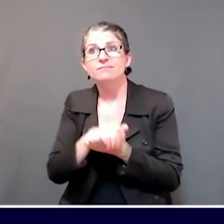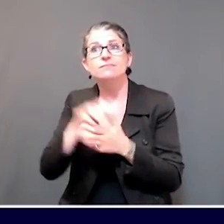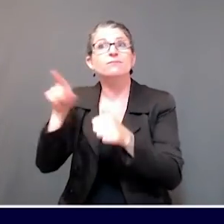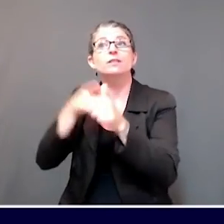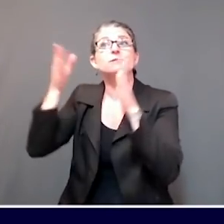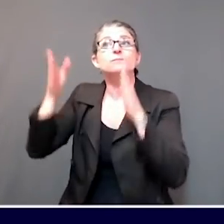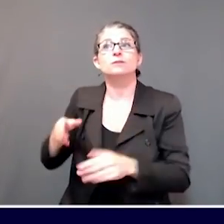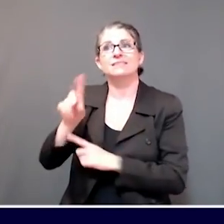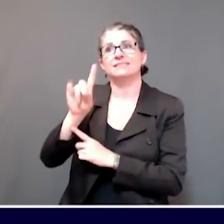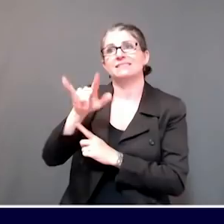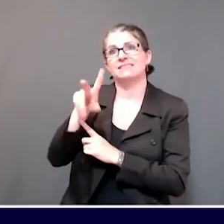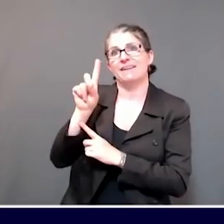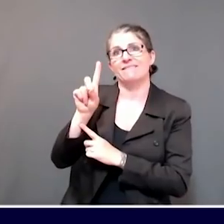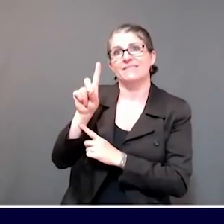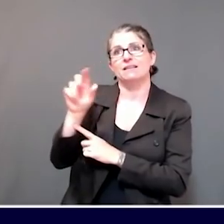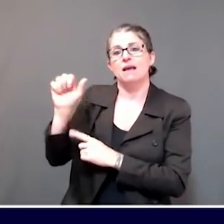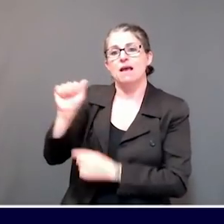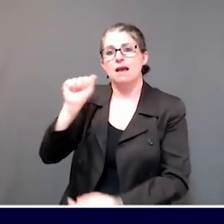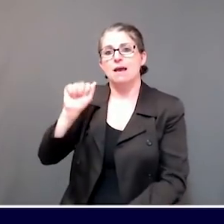from ABC7.